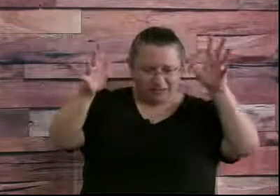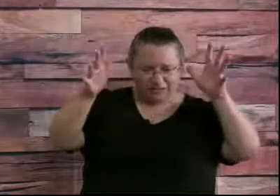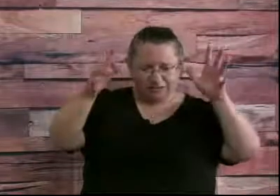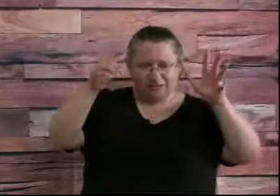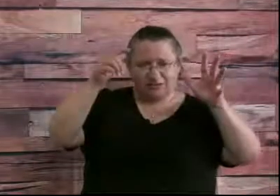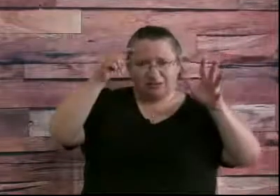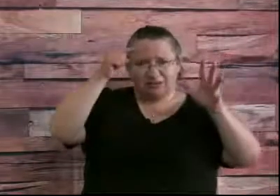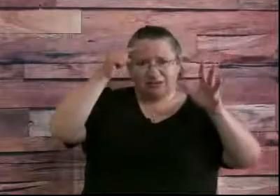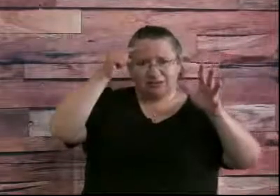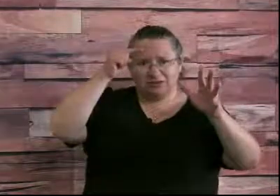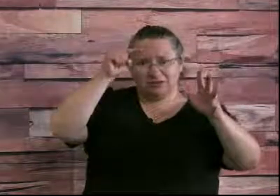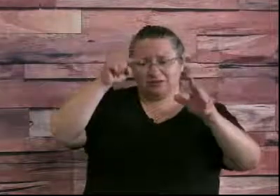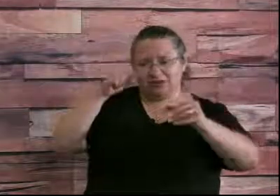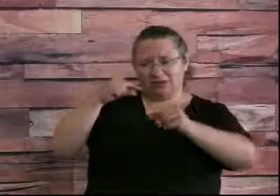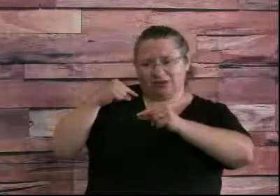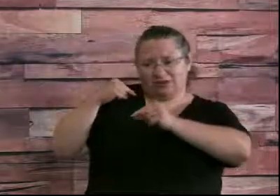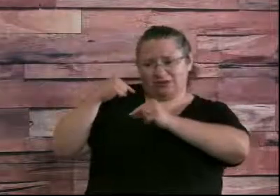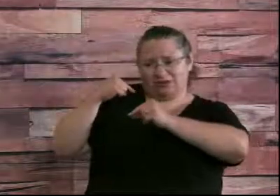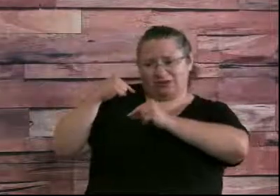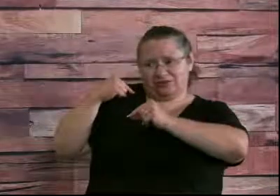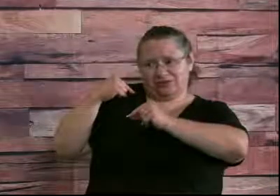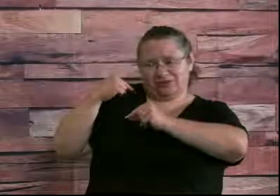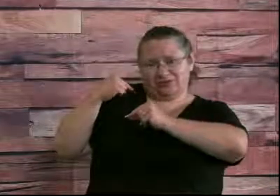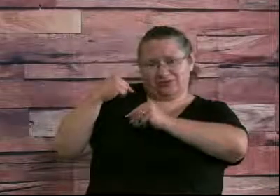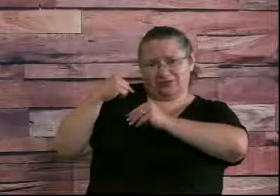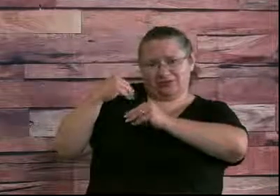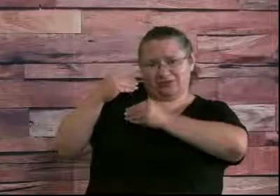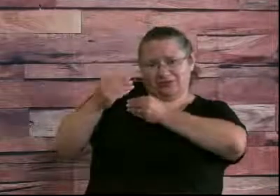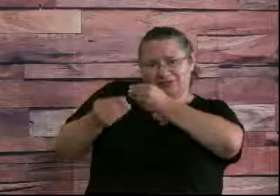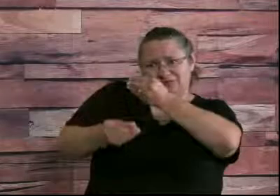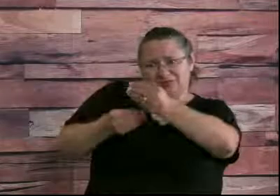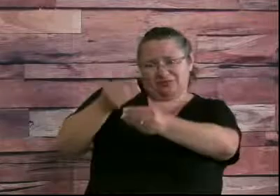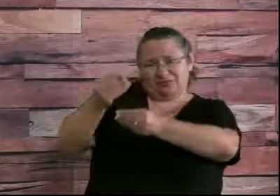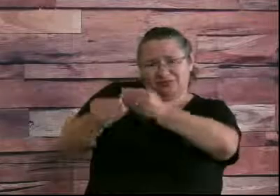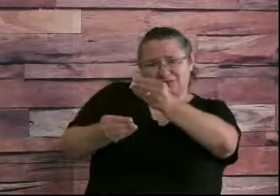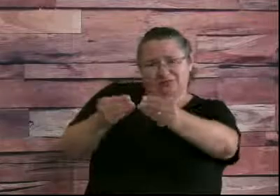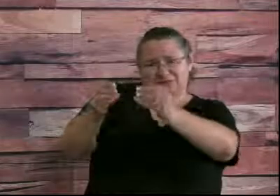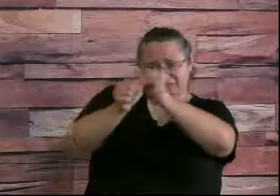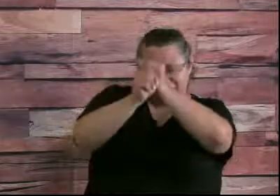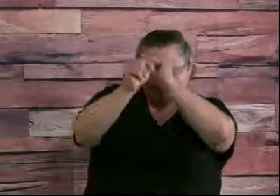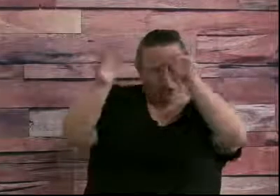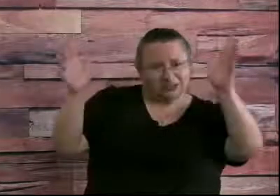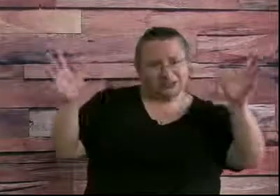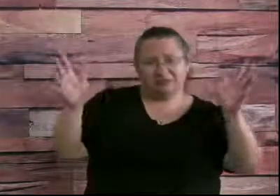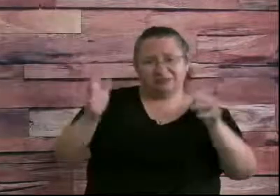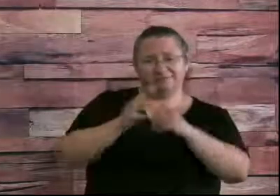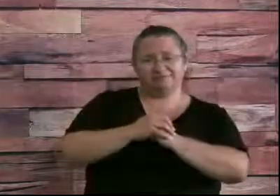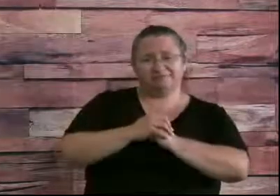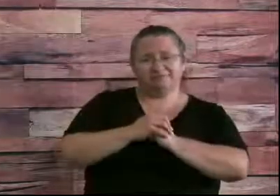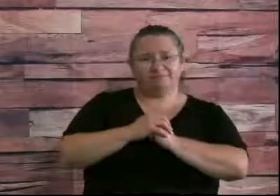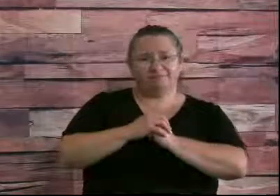godly legacy for the faith. I think we're just not casting a great vision.